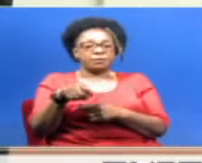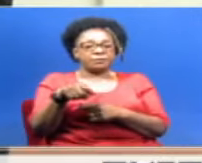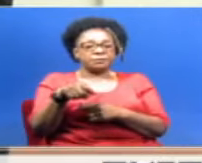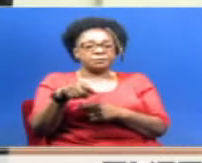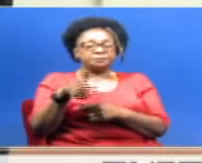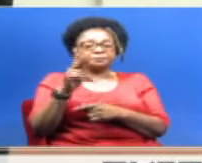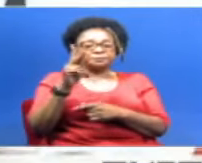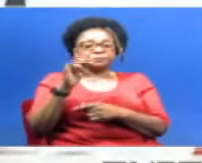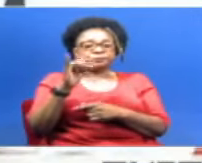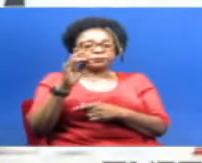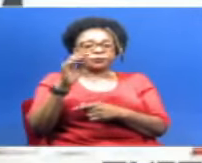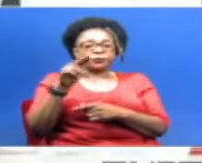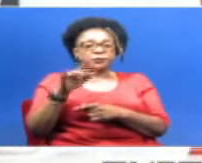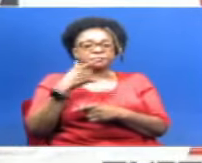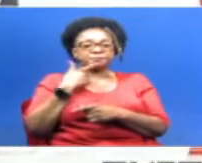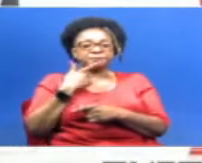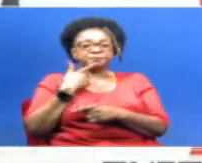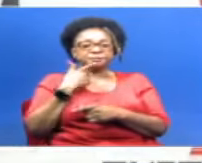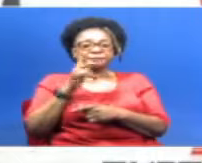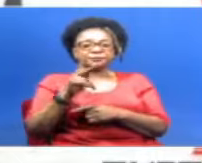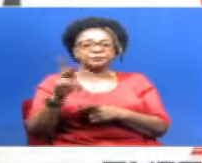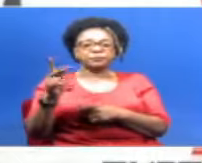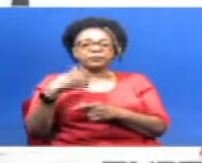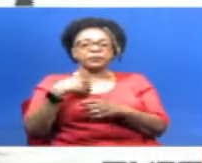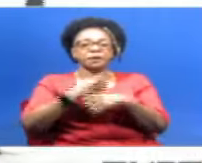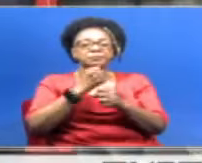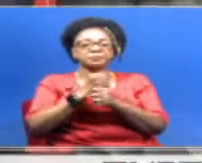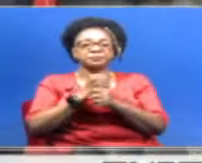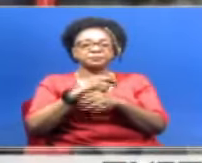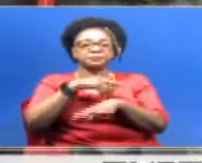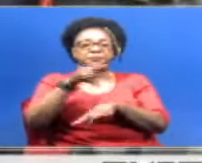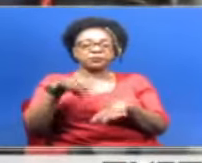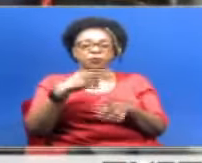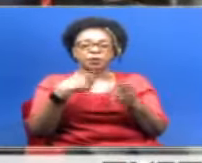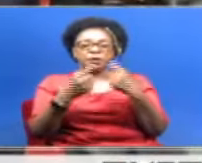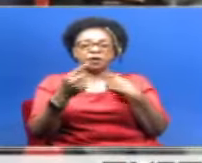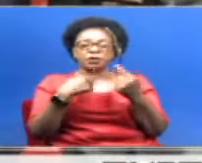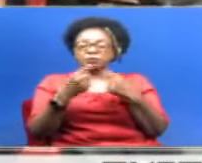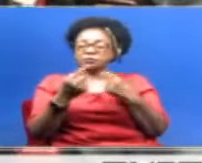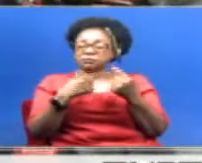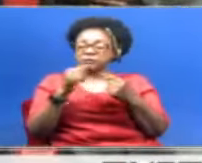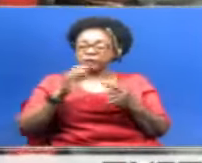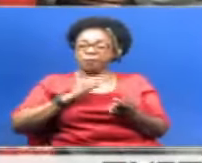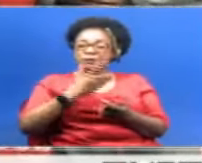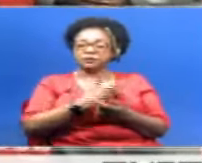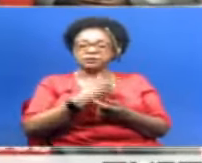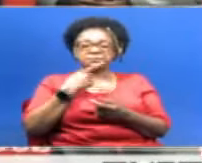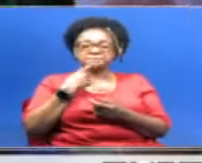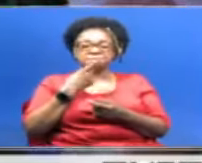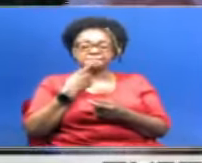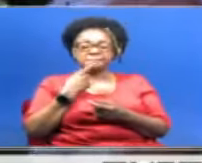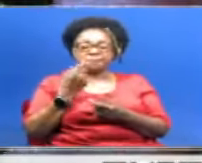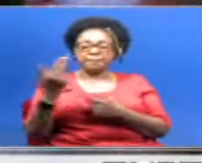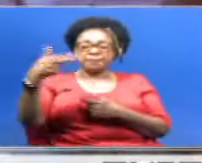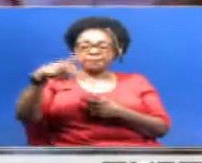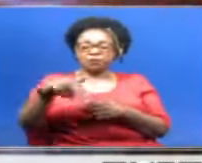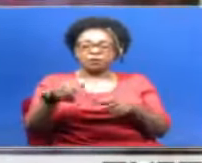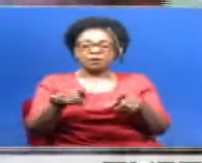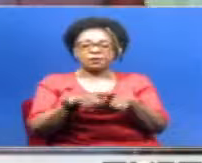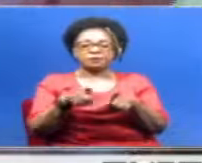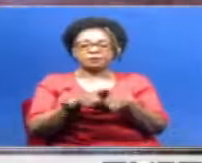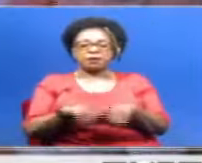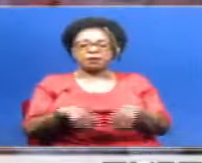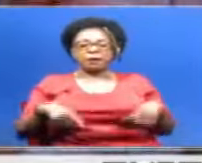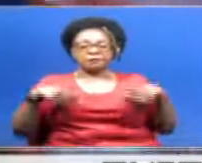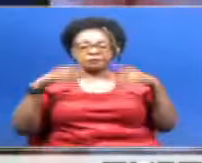Kioni, Kenya Kwanza has spited the National Dialogue Committee, seeing as the cost of fuel and by extension the cost of living has gone